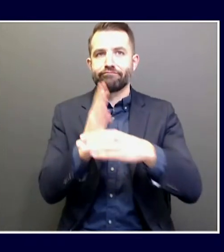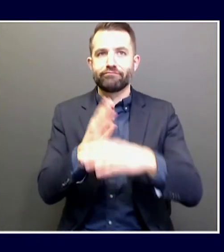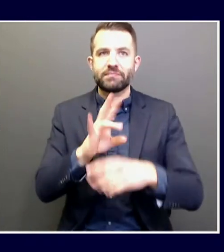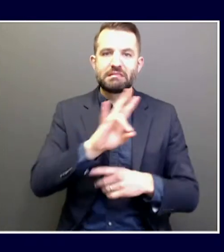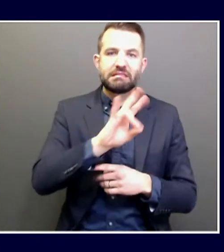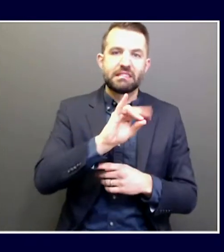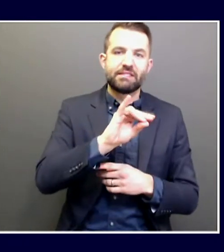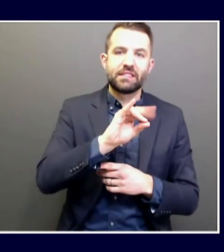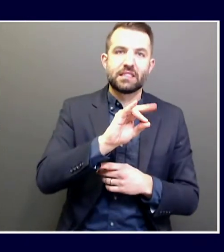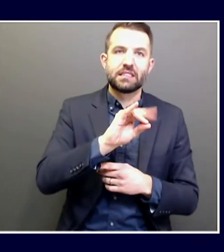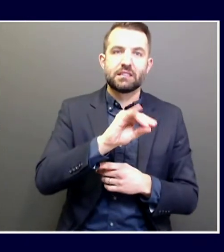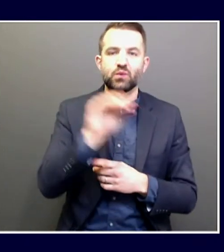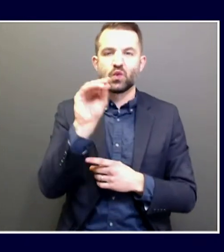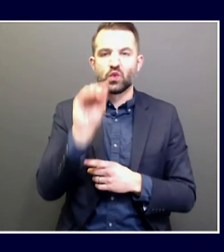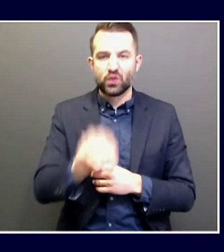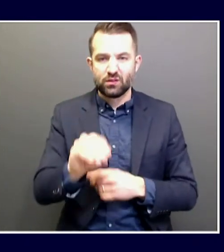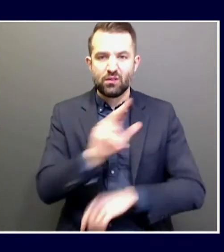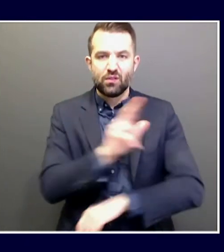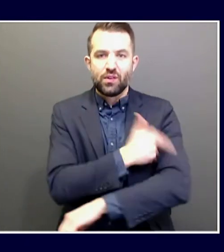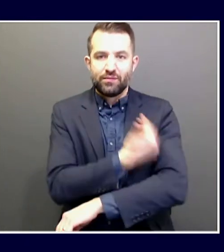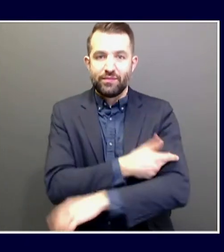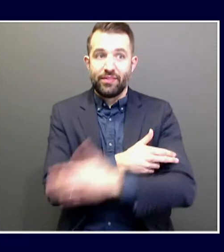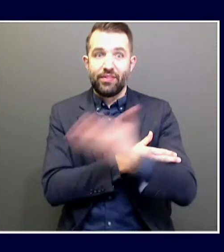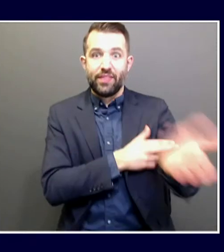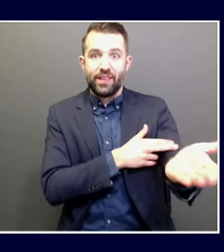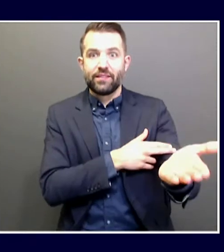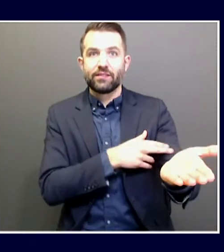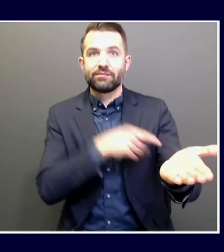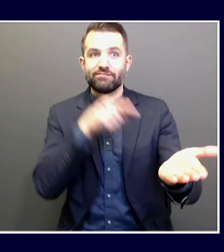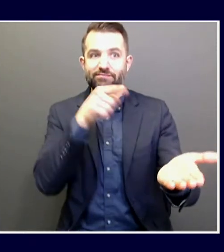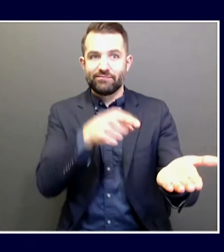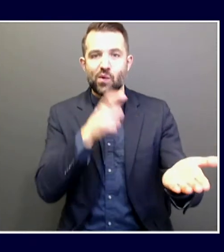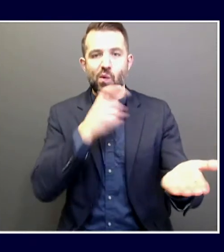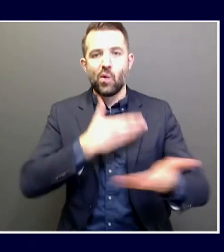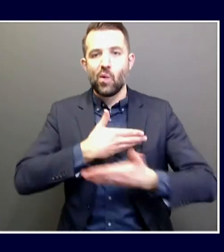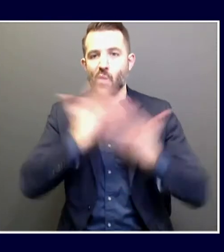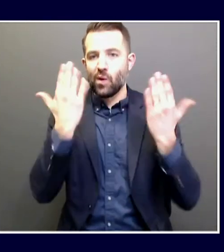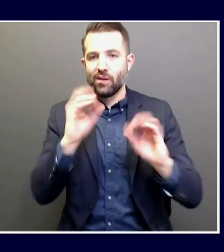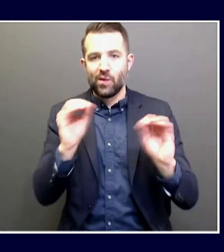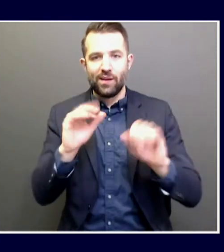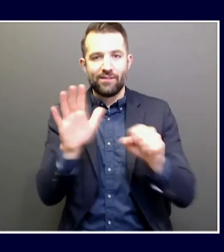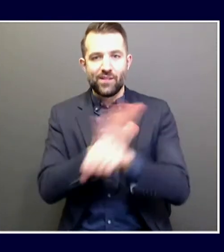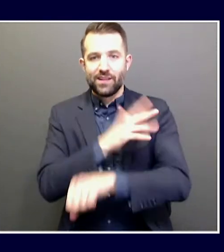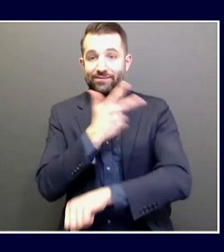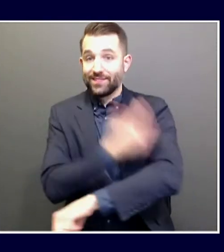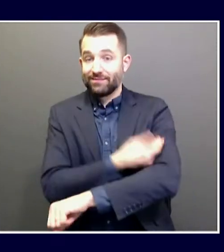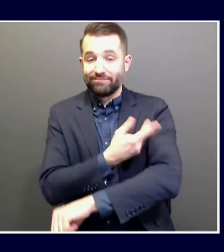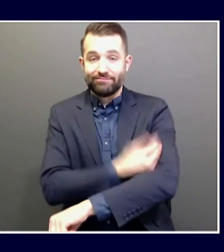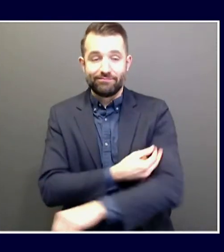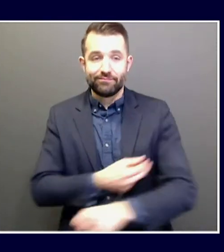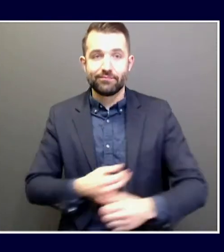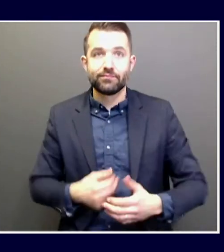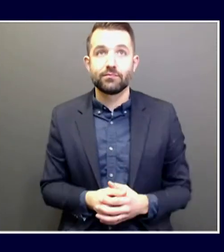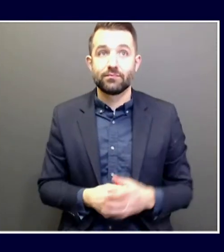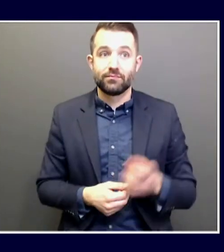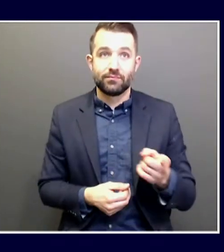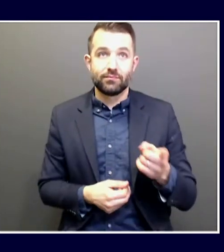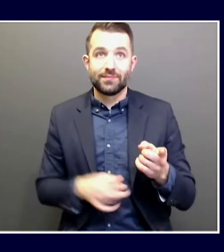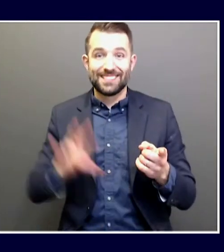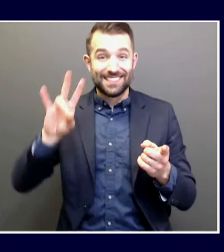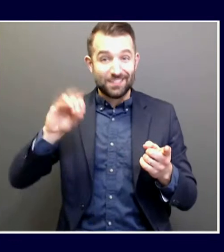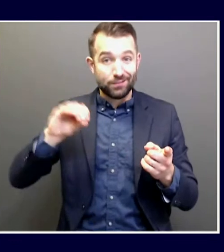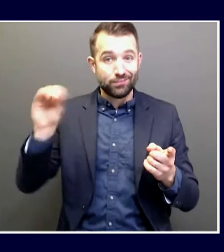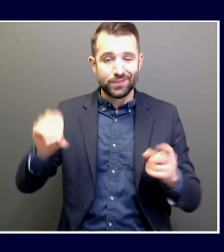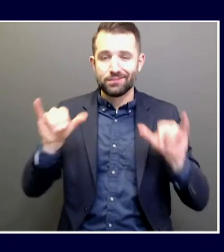people who are in the hospital in Maine with COVID-19 are not fully vaccinated. 70%.